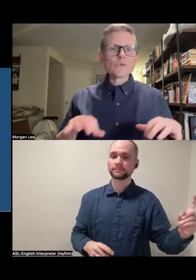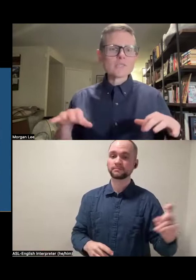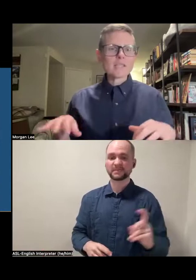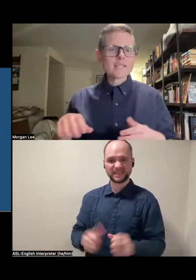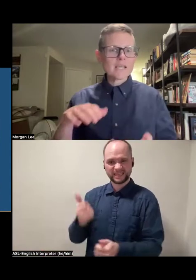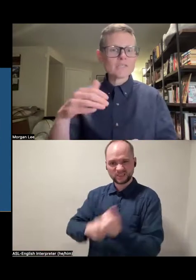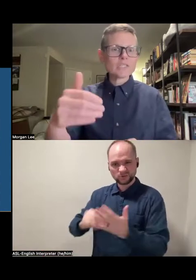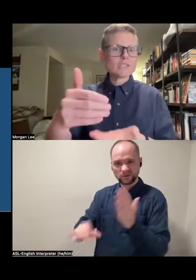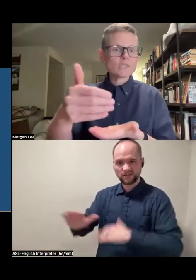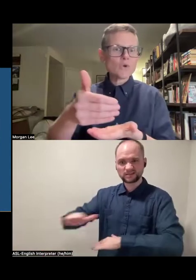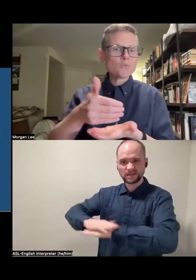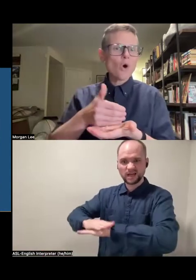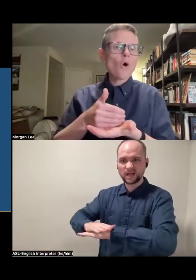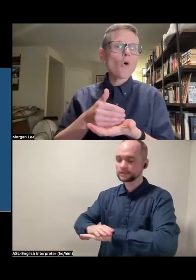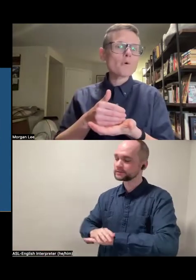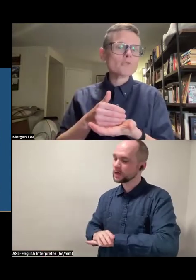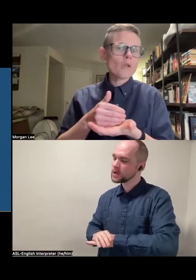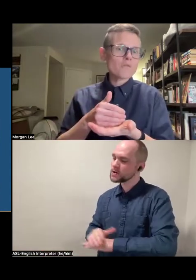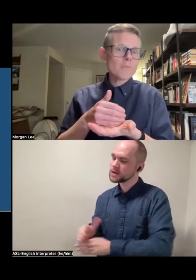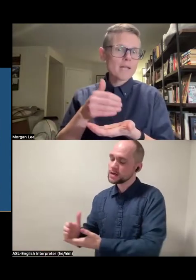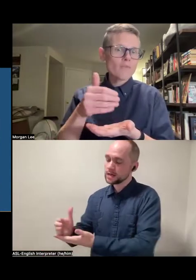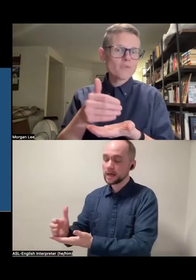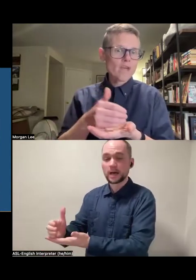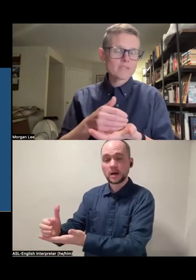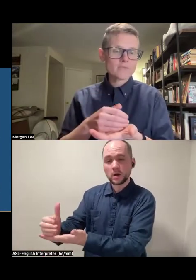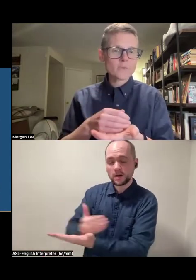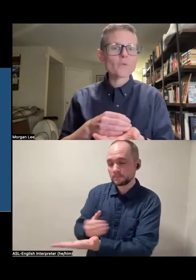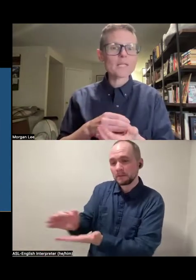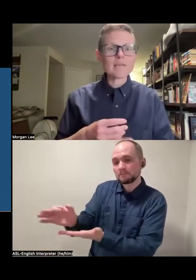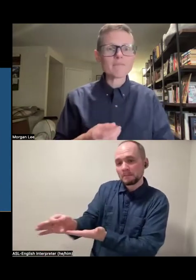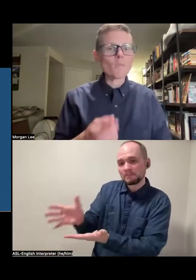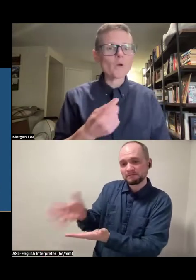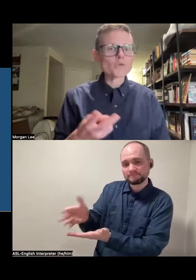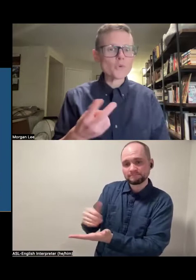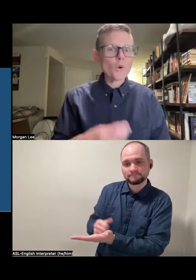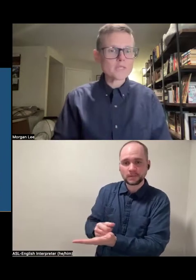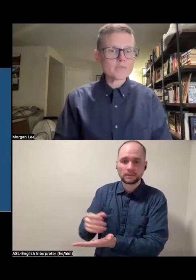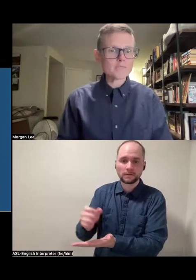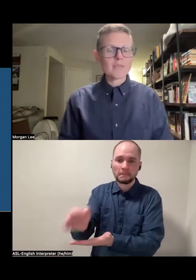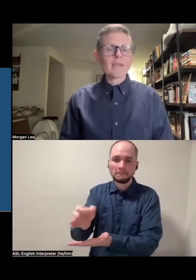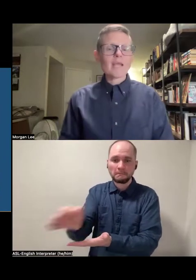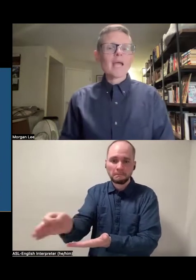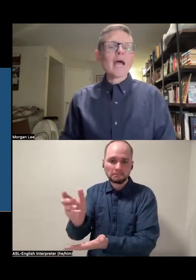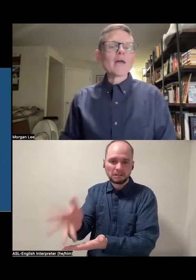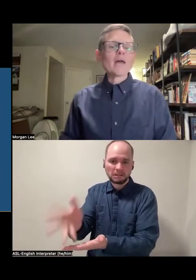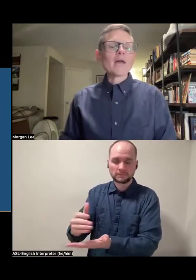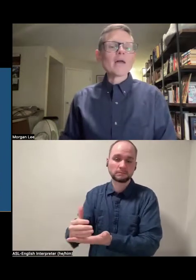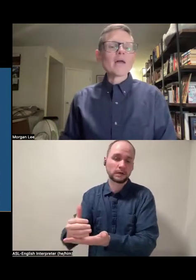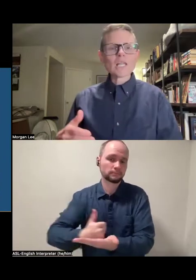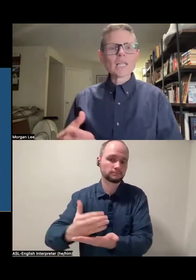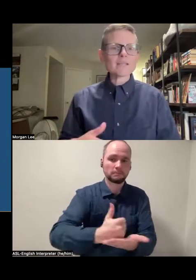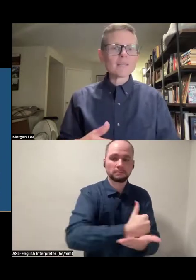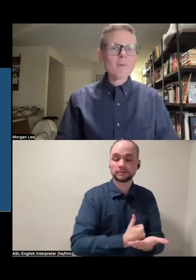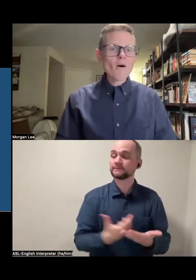each student's desk and she scooped almost all of the money off their desk. She would only leave 1 or 2 coins. And when she